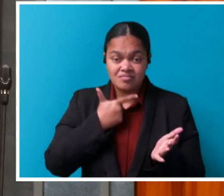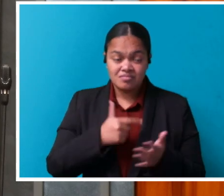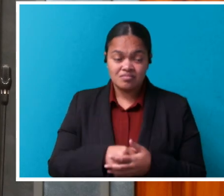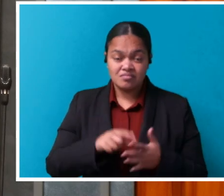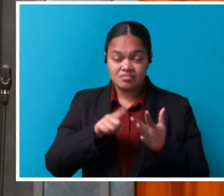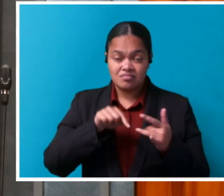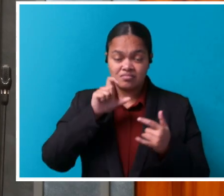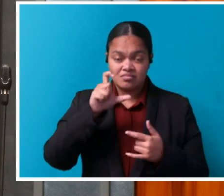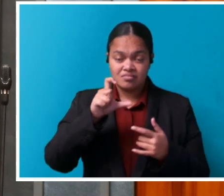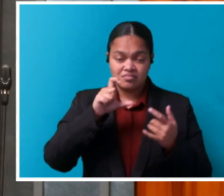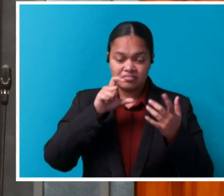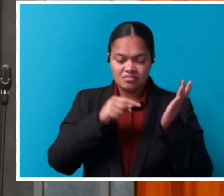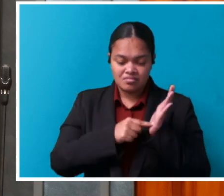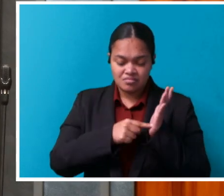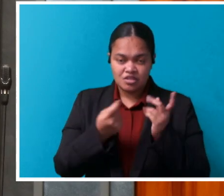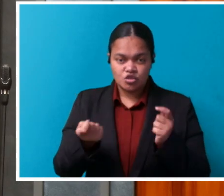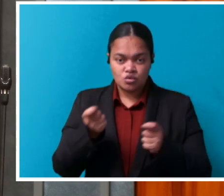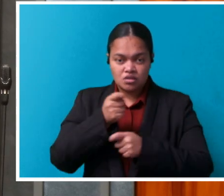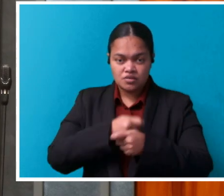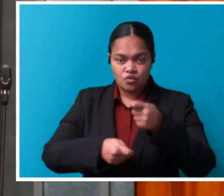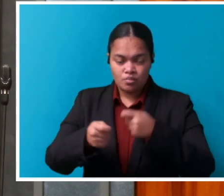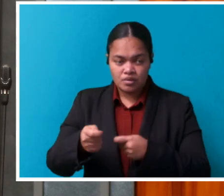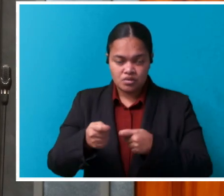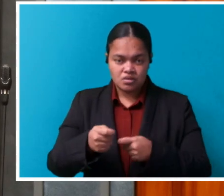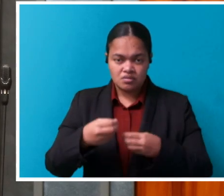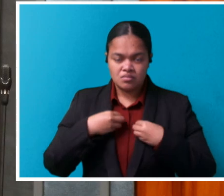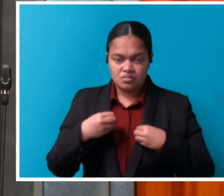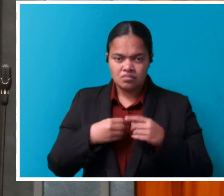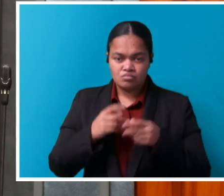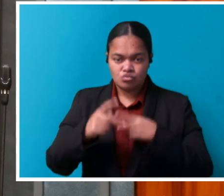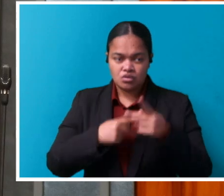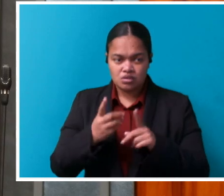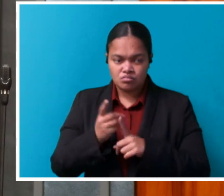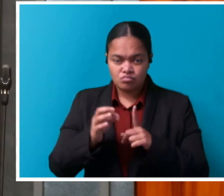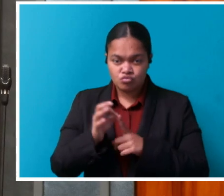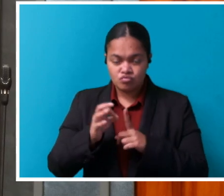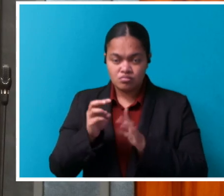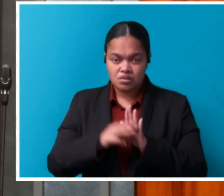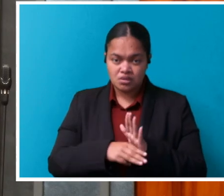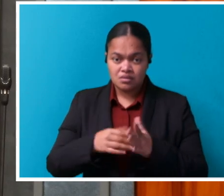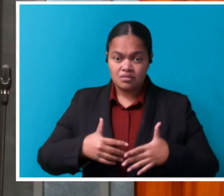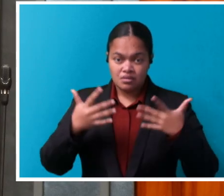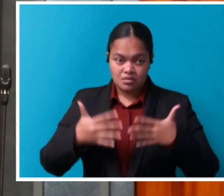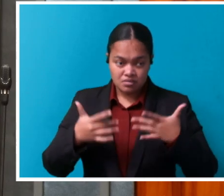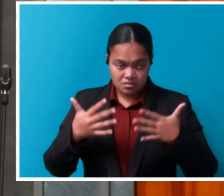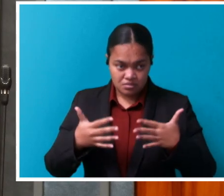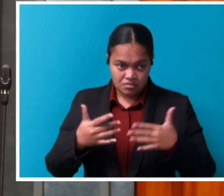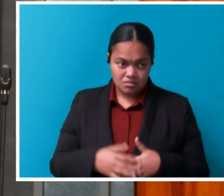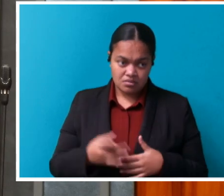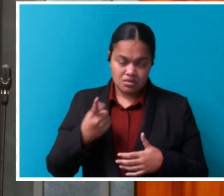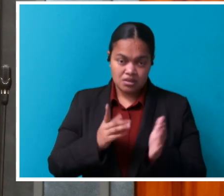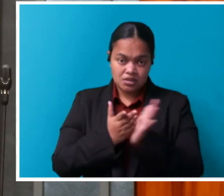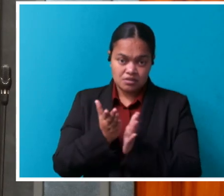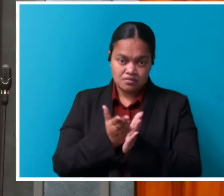ICT transformation for business process improvements, data intelligence, and sophisticated service